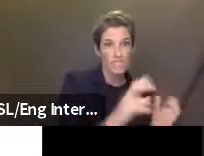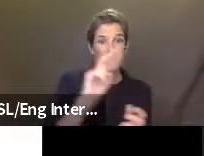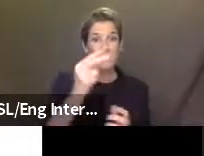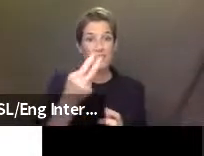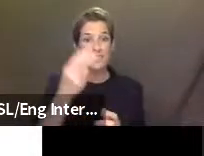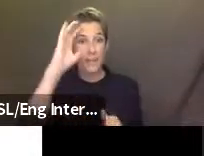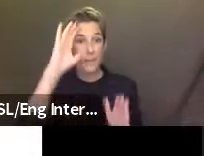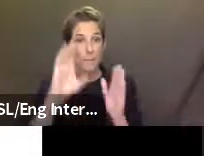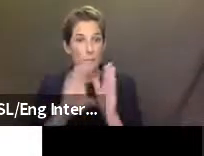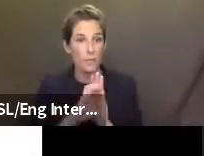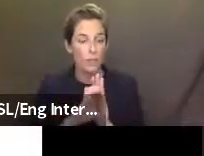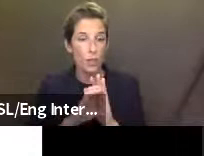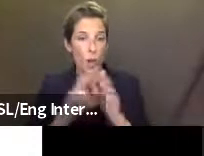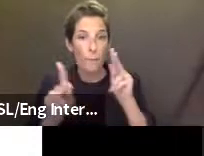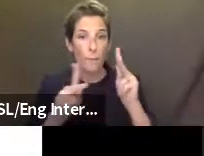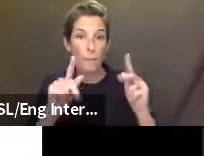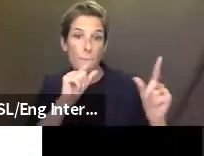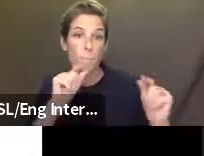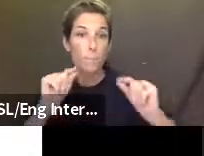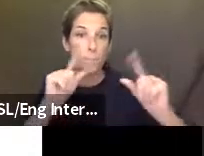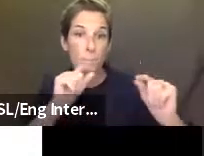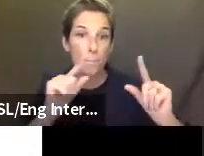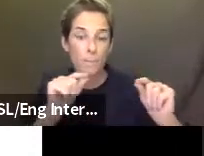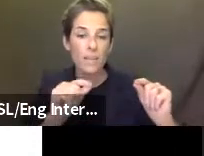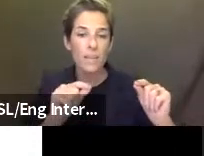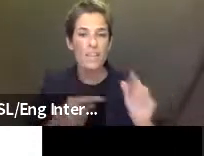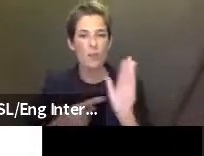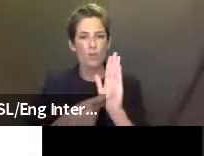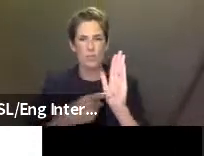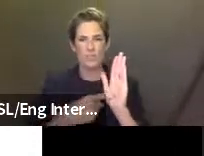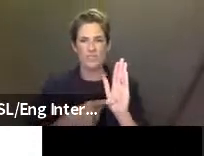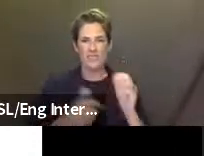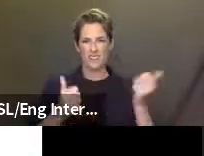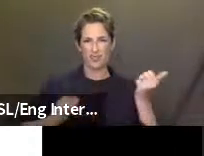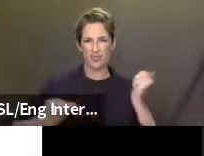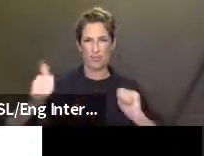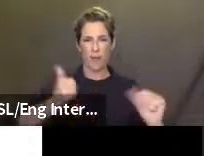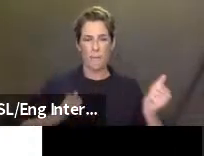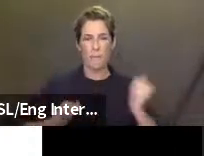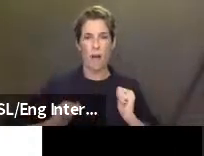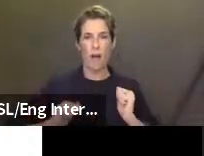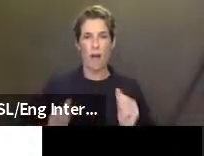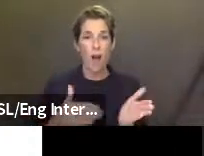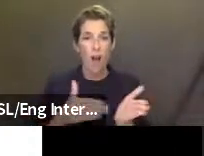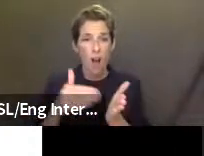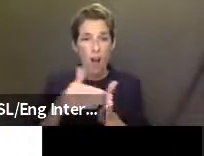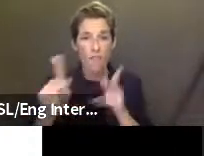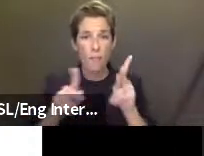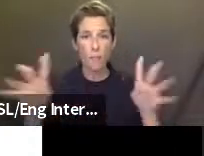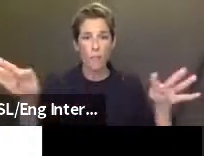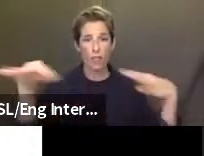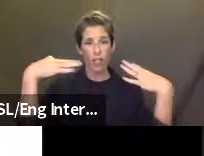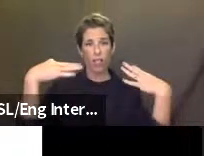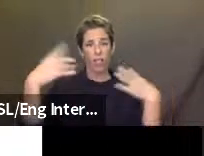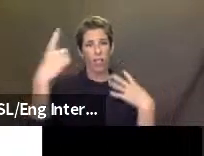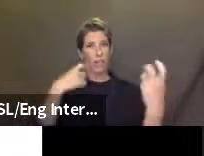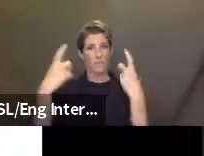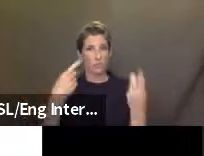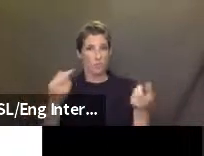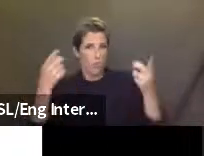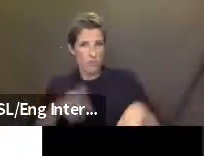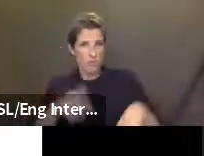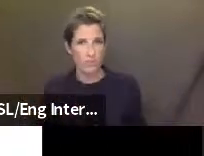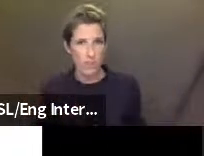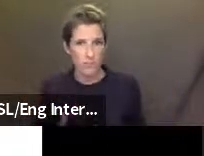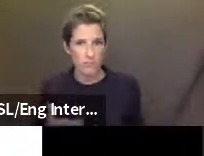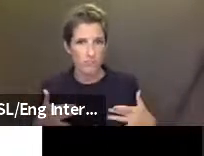my explanations. Others' analysis of my experiences, such as, you know, just how like everyone loses their minds as they